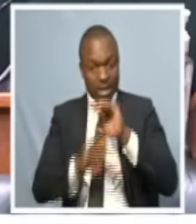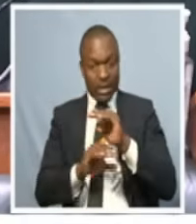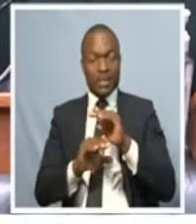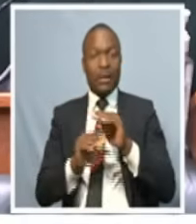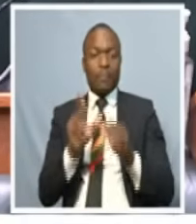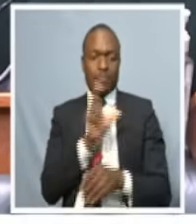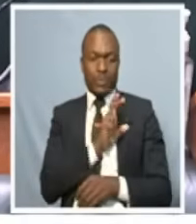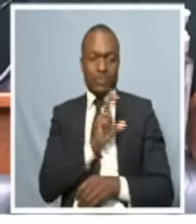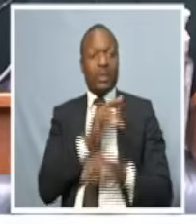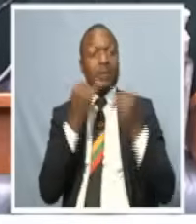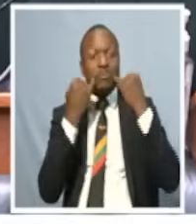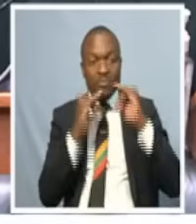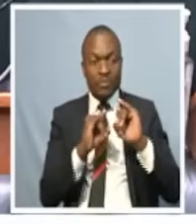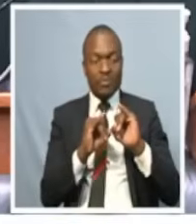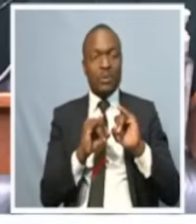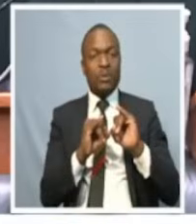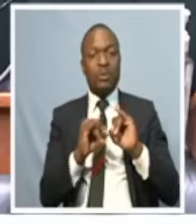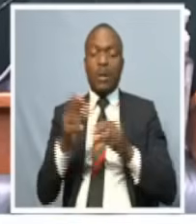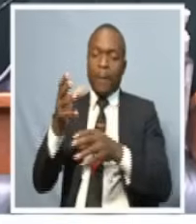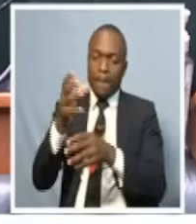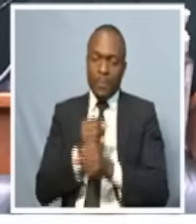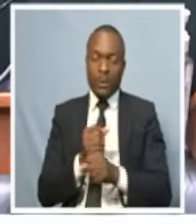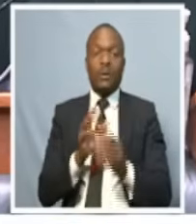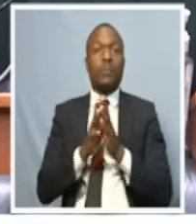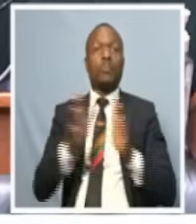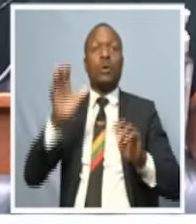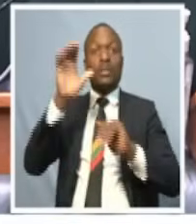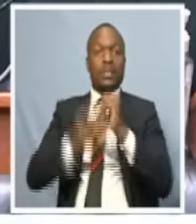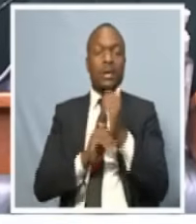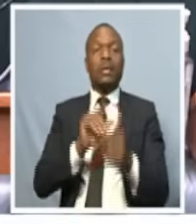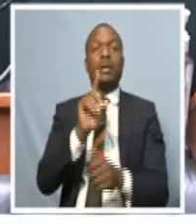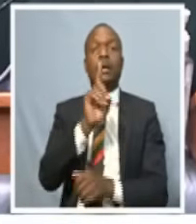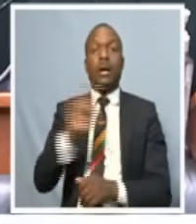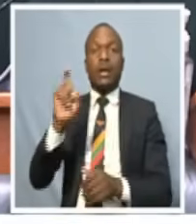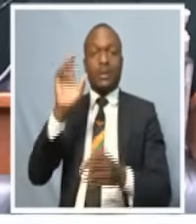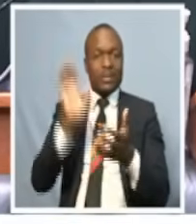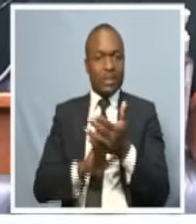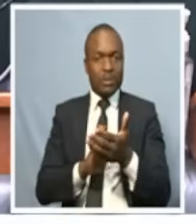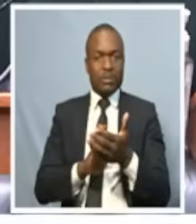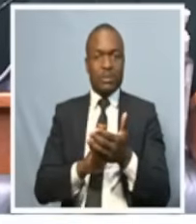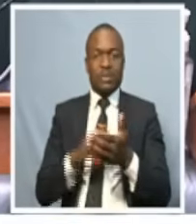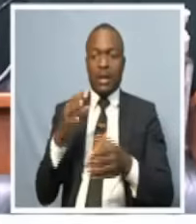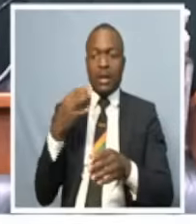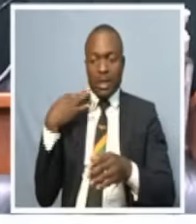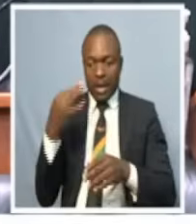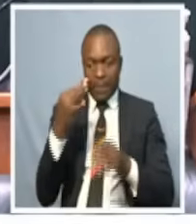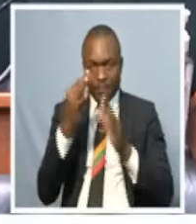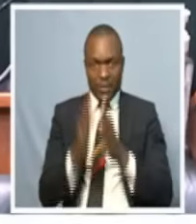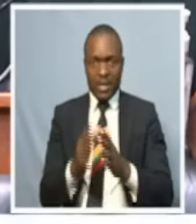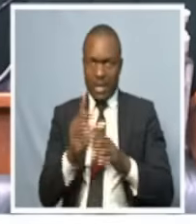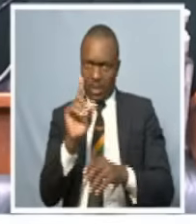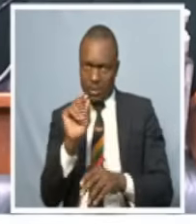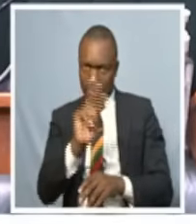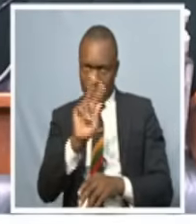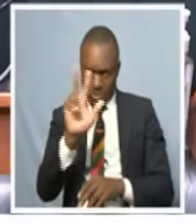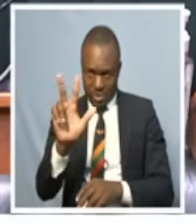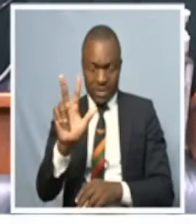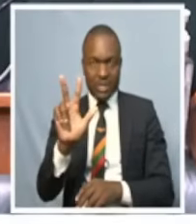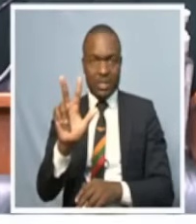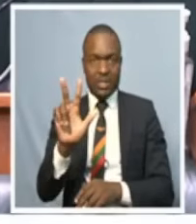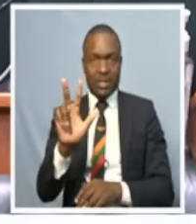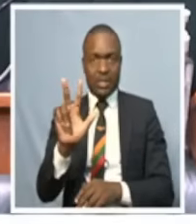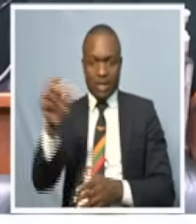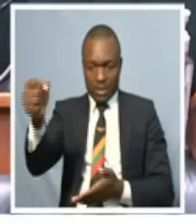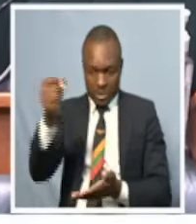told you that we received more than 100,000 applicants during the